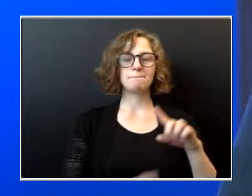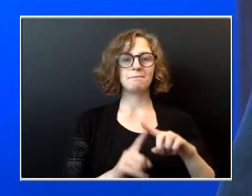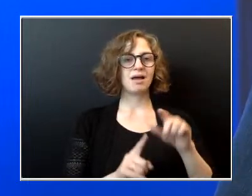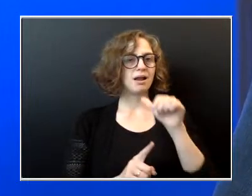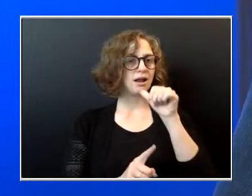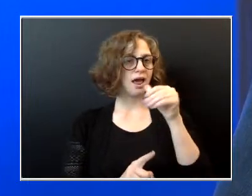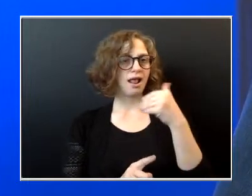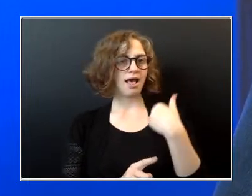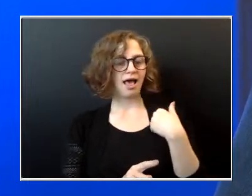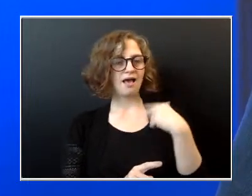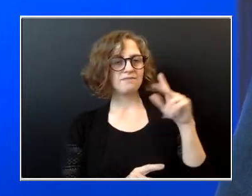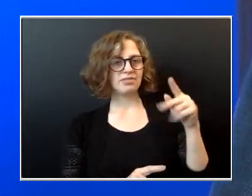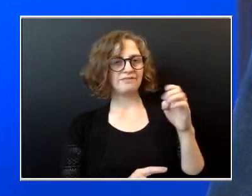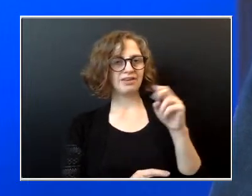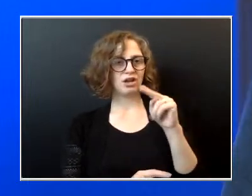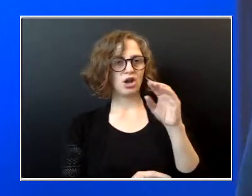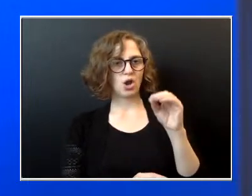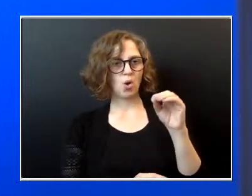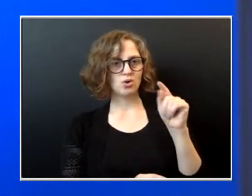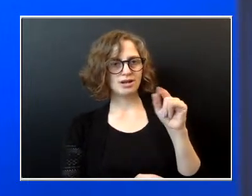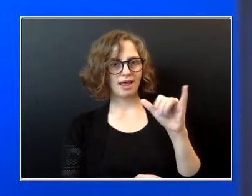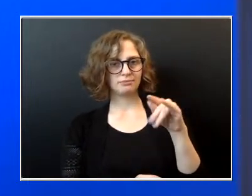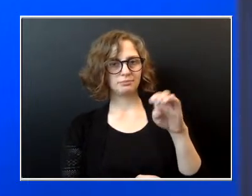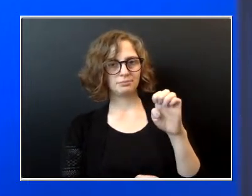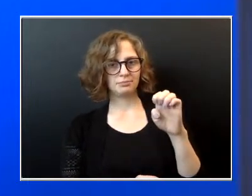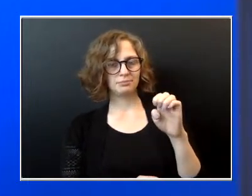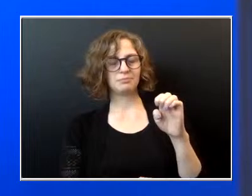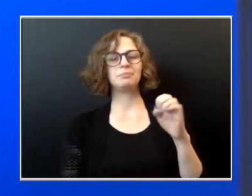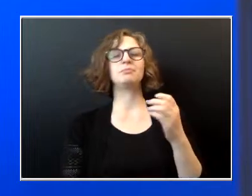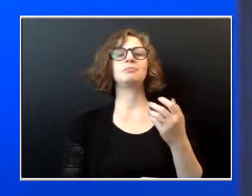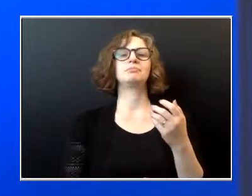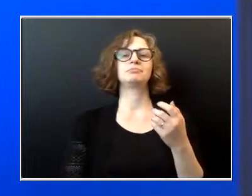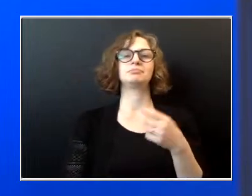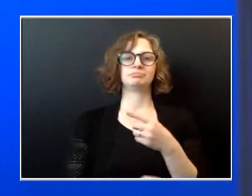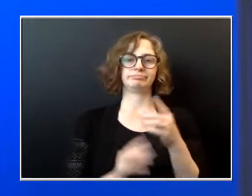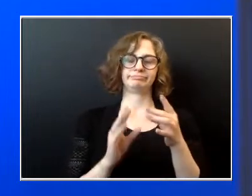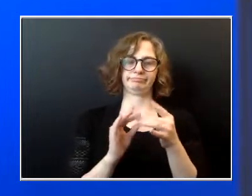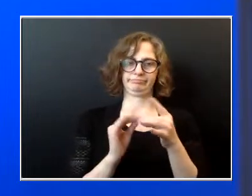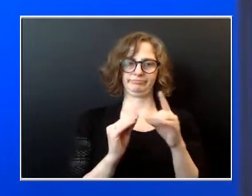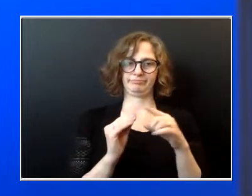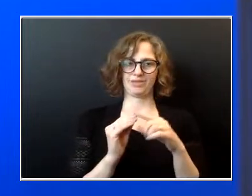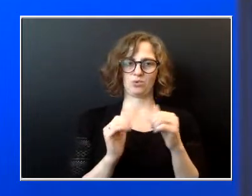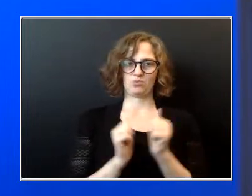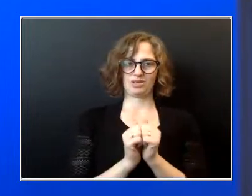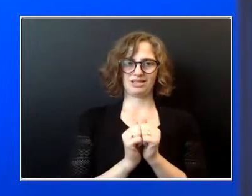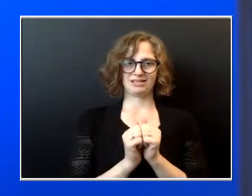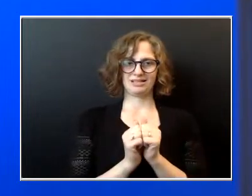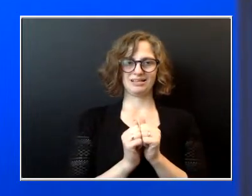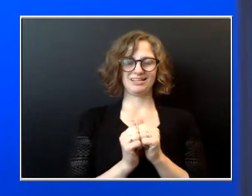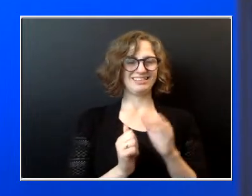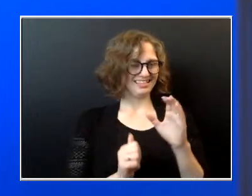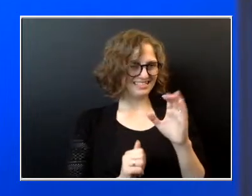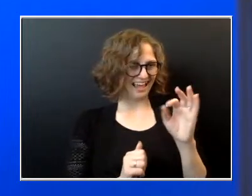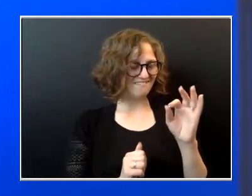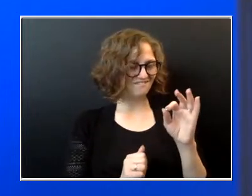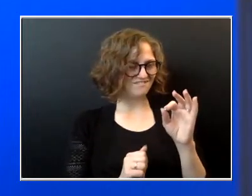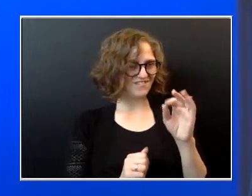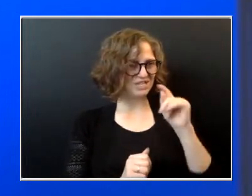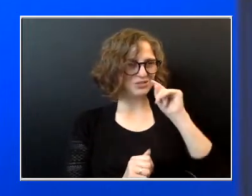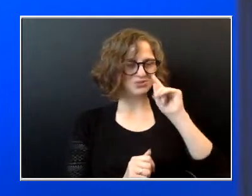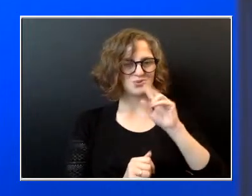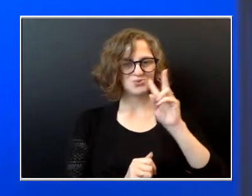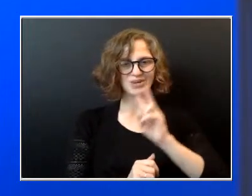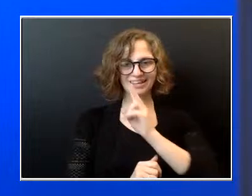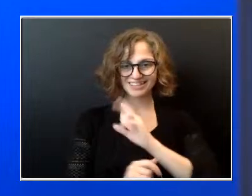the expression of it. Yeah. Right, and I think that you were talking about with the CF twins. Yeah. So